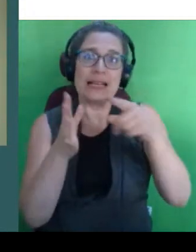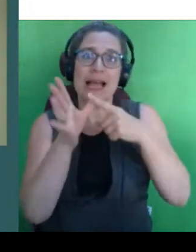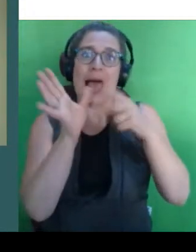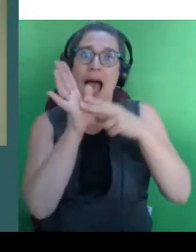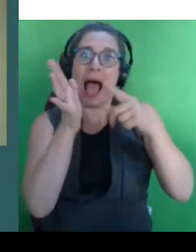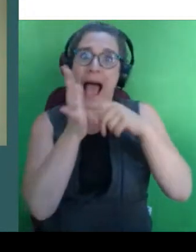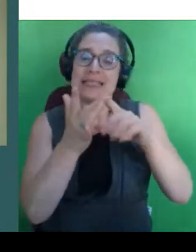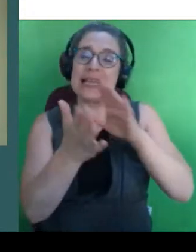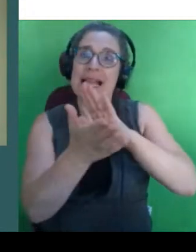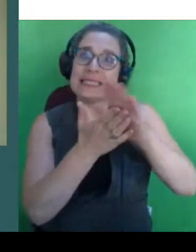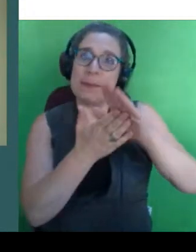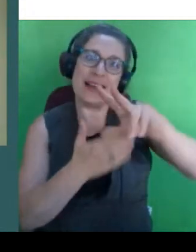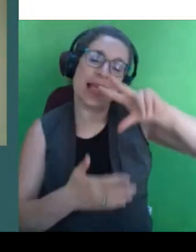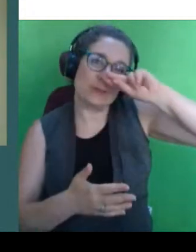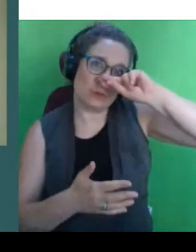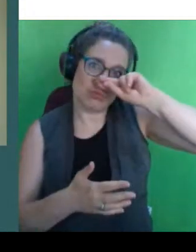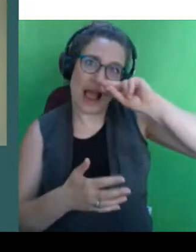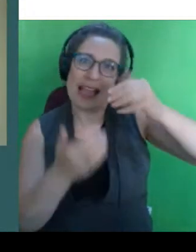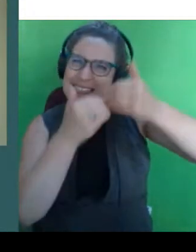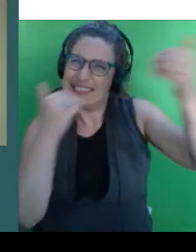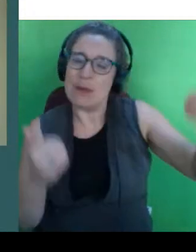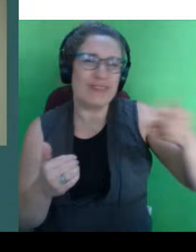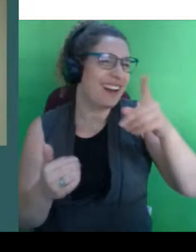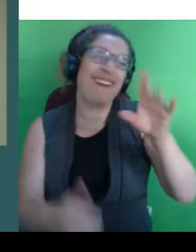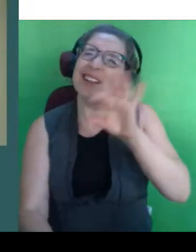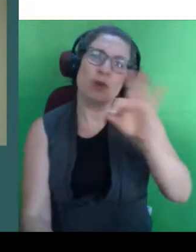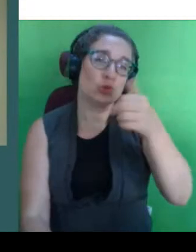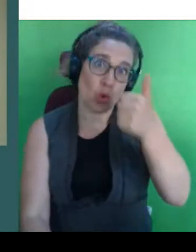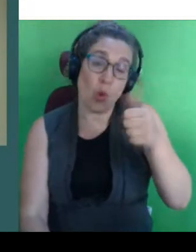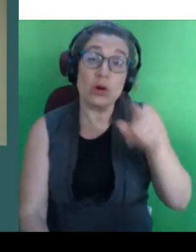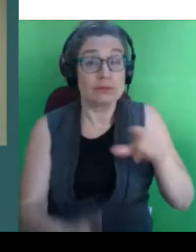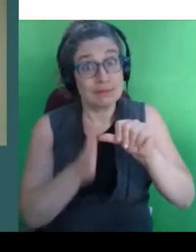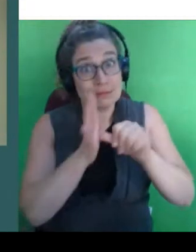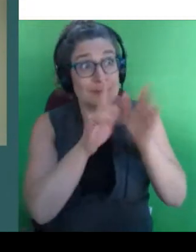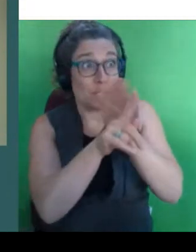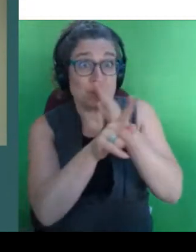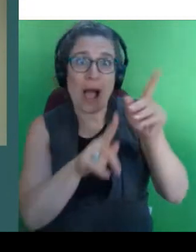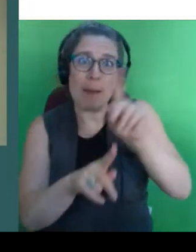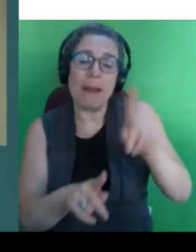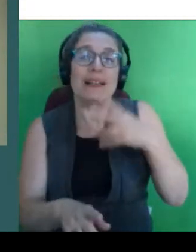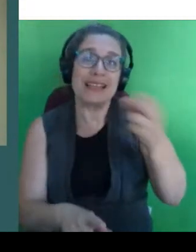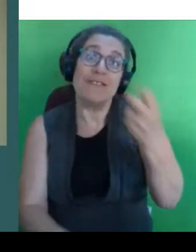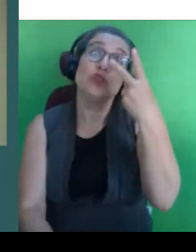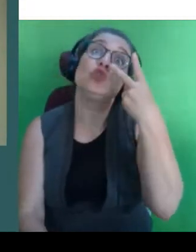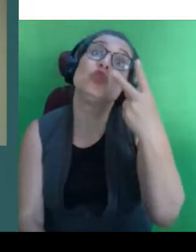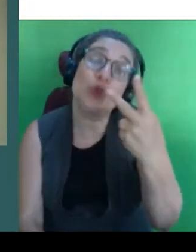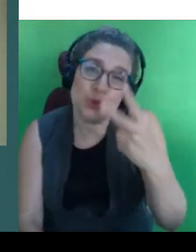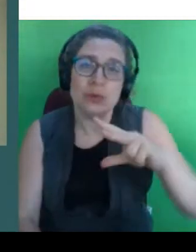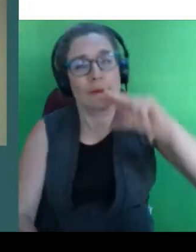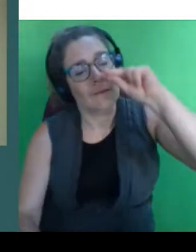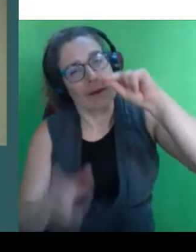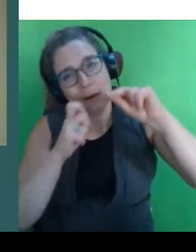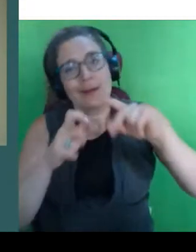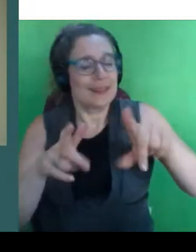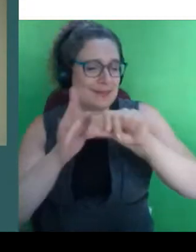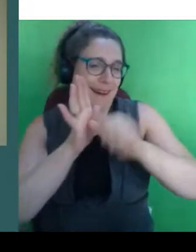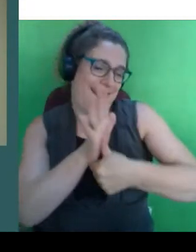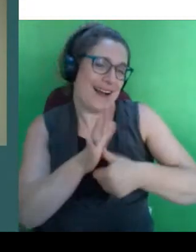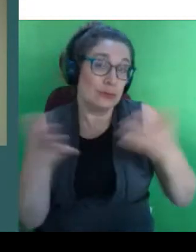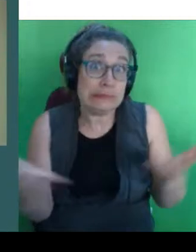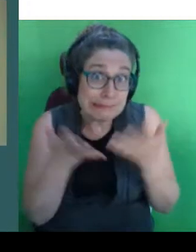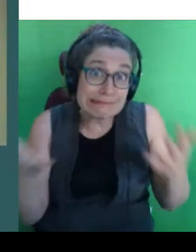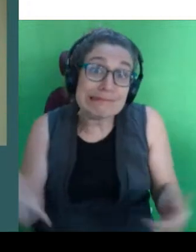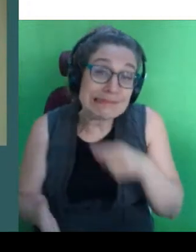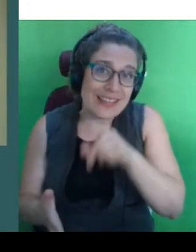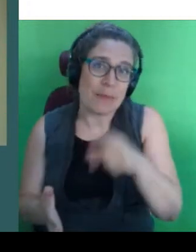good because it's difficult enough to persuade people to take one treatment. It's very hard to persuade them to take 2 different ones in the